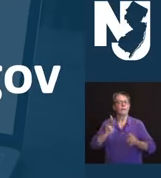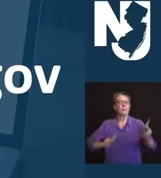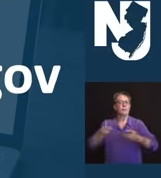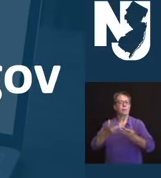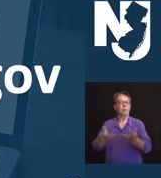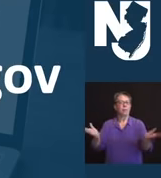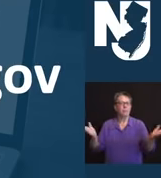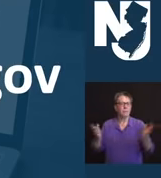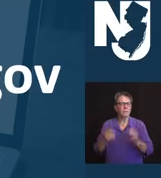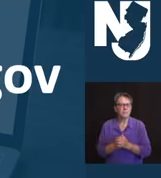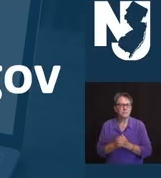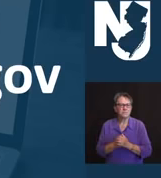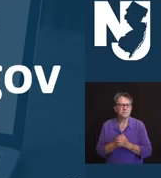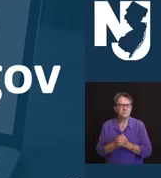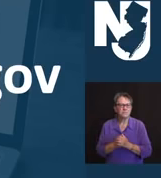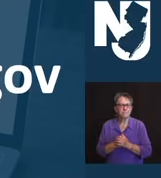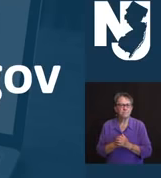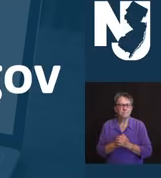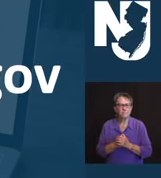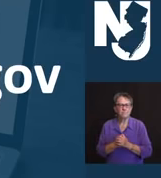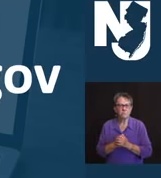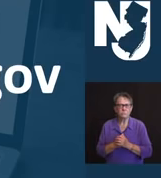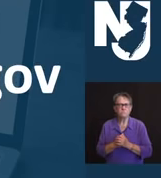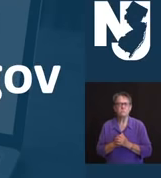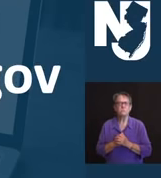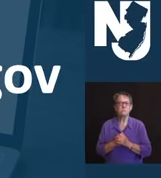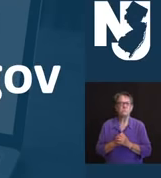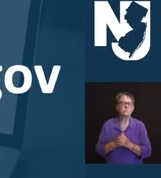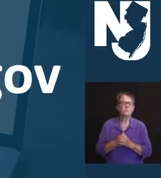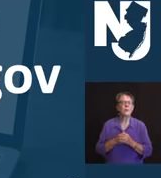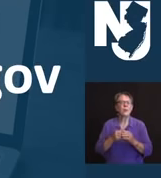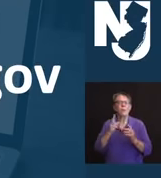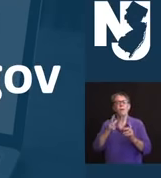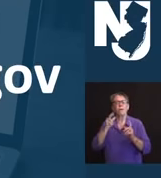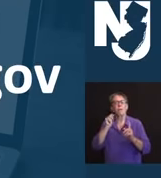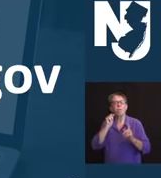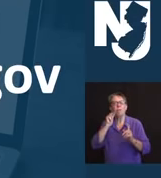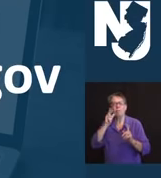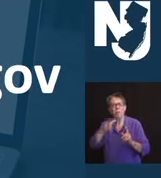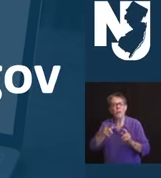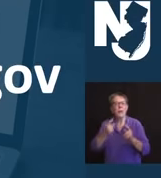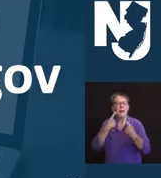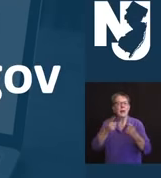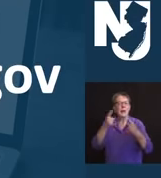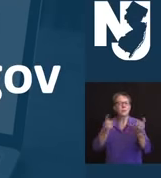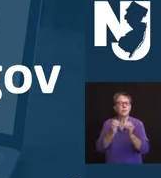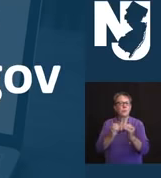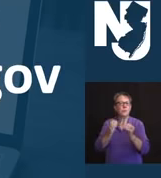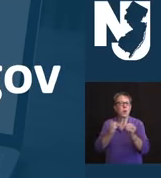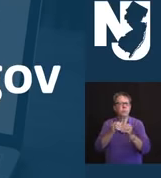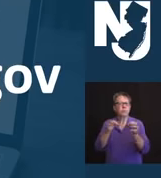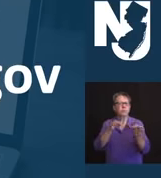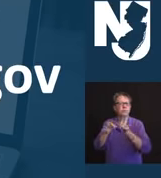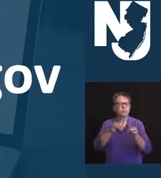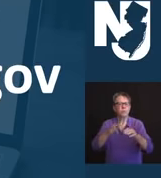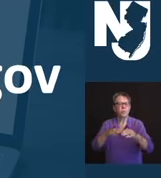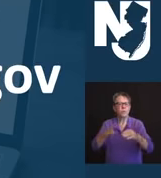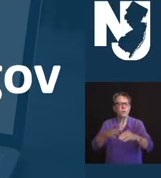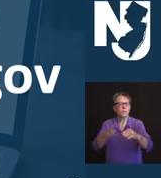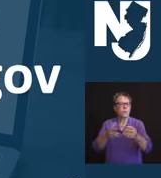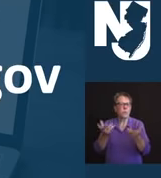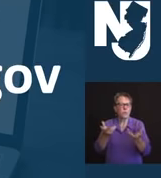related to a number of additional reopenings, including with respect to other indoor recreational activities. So